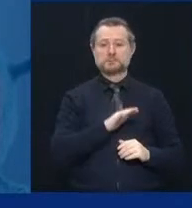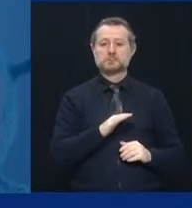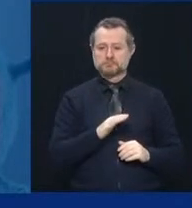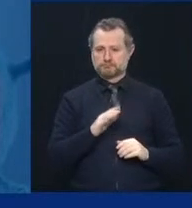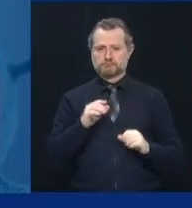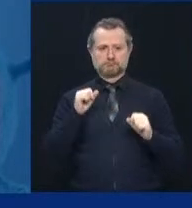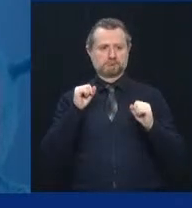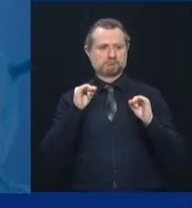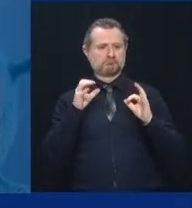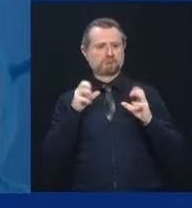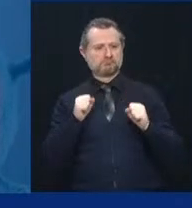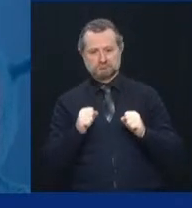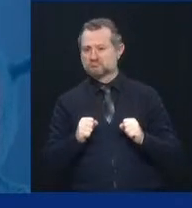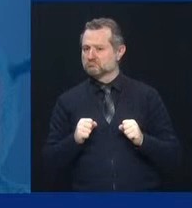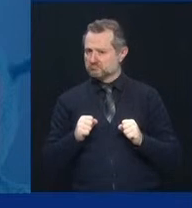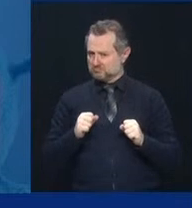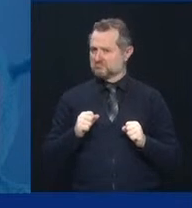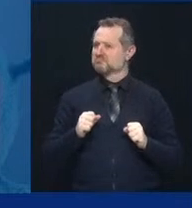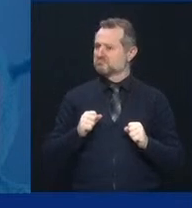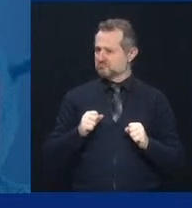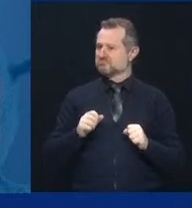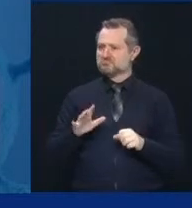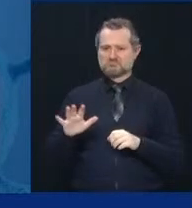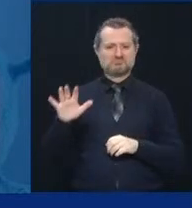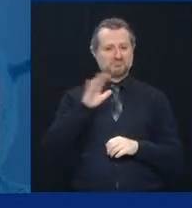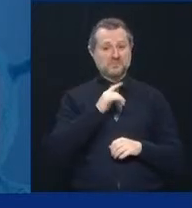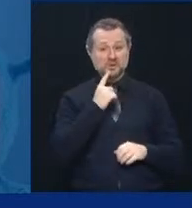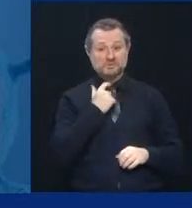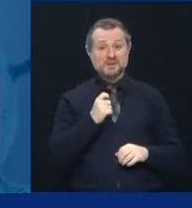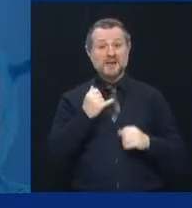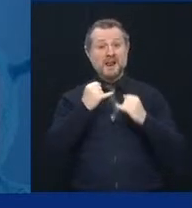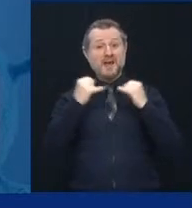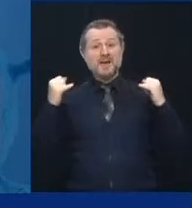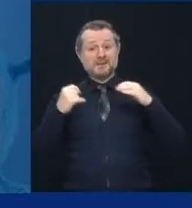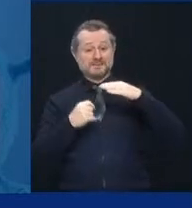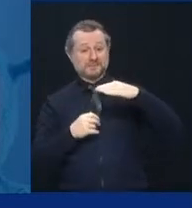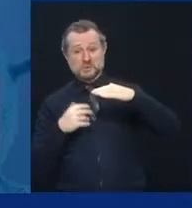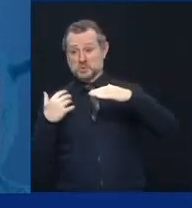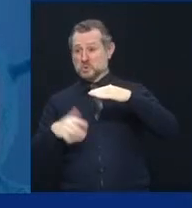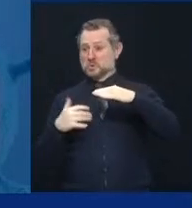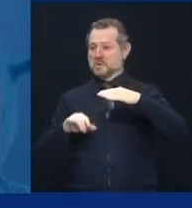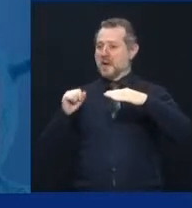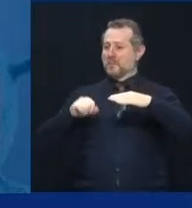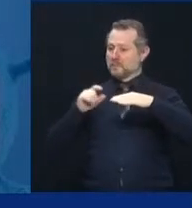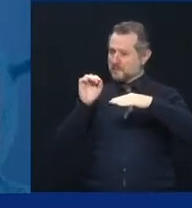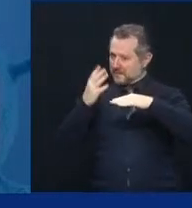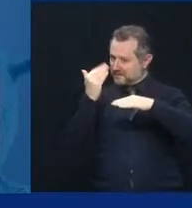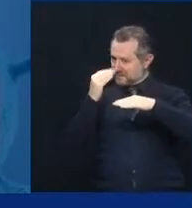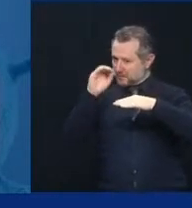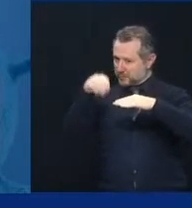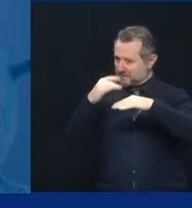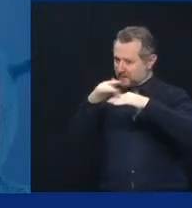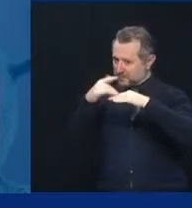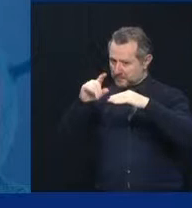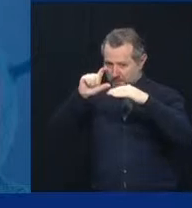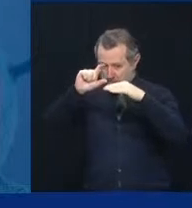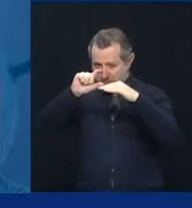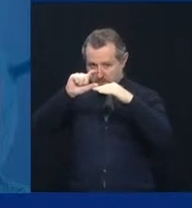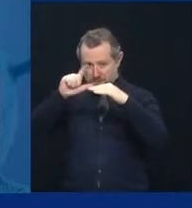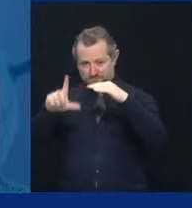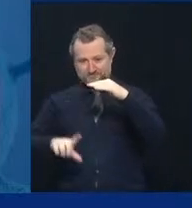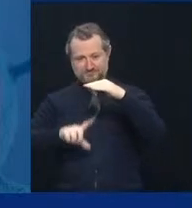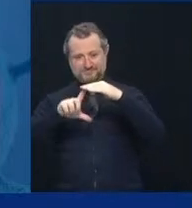state. Remember, the red line for hospital capacity is 15% availability. If any hospital